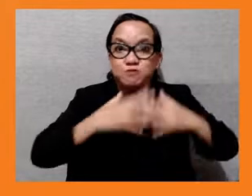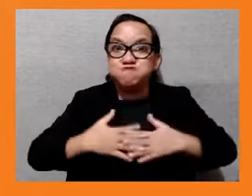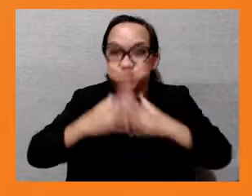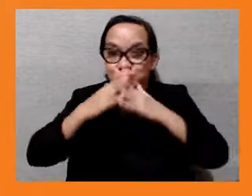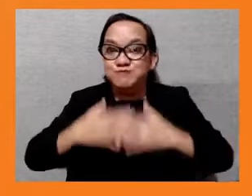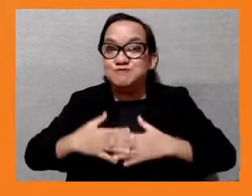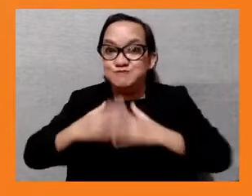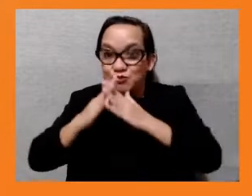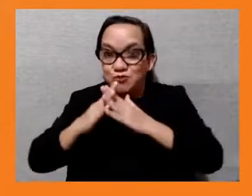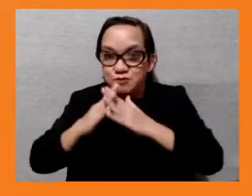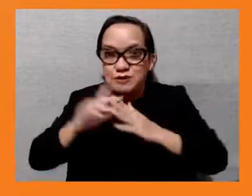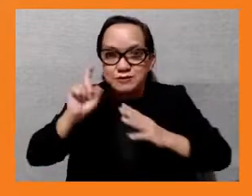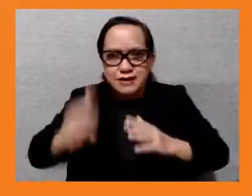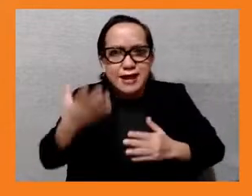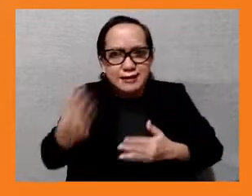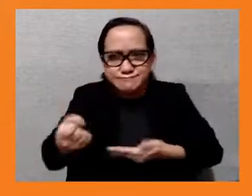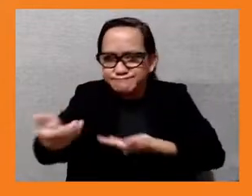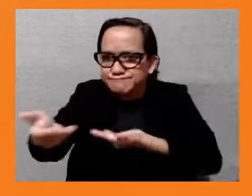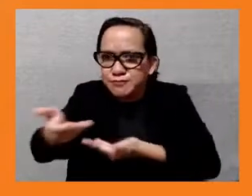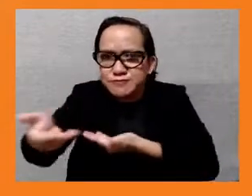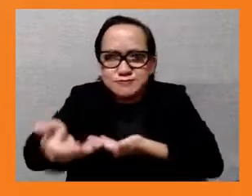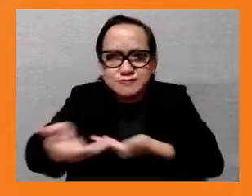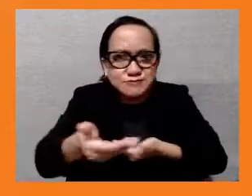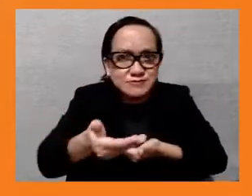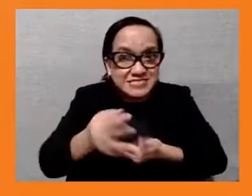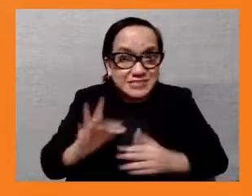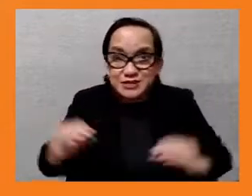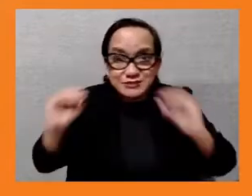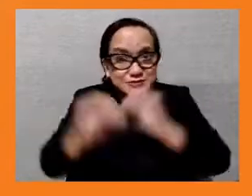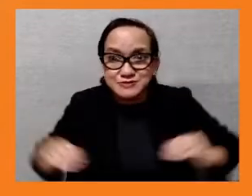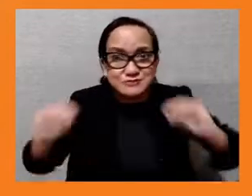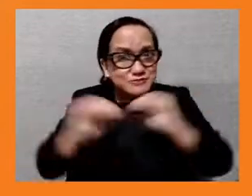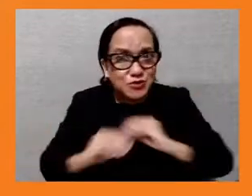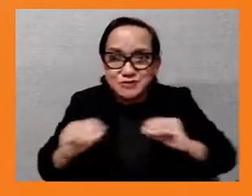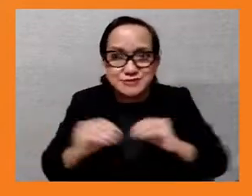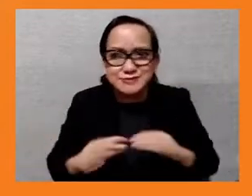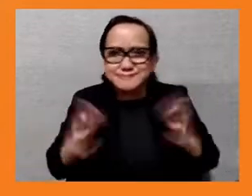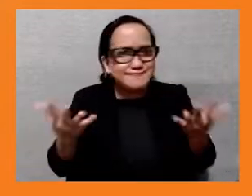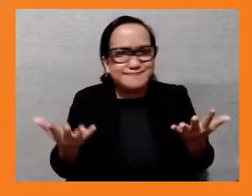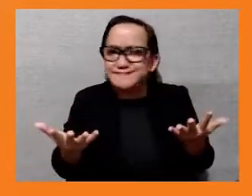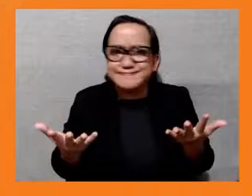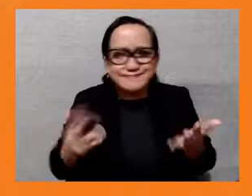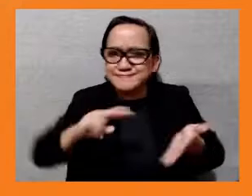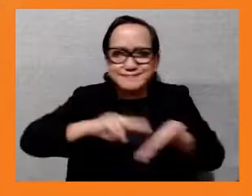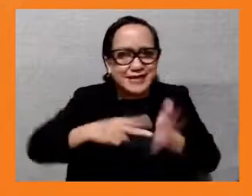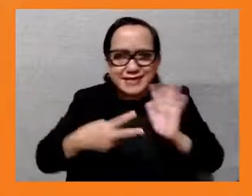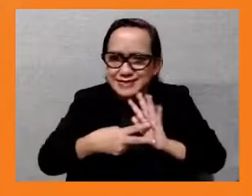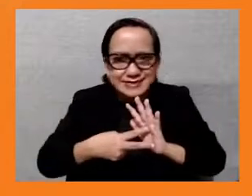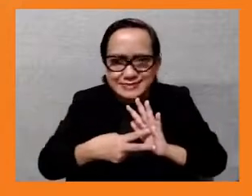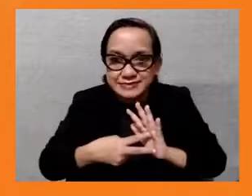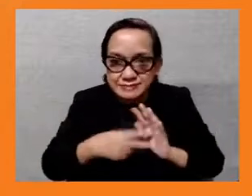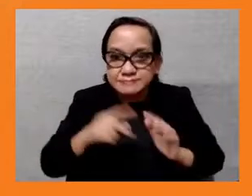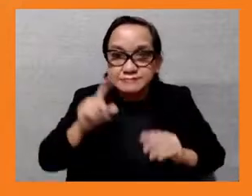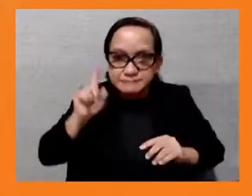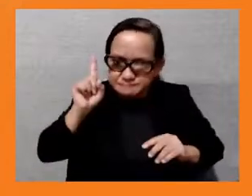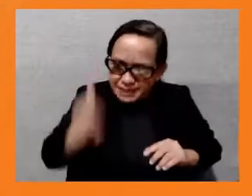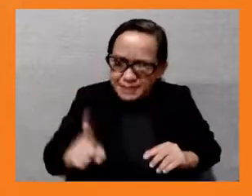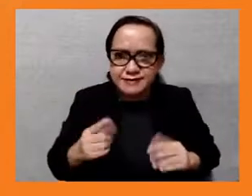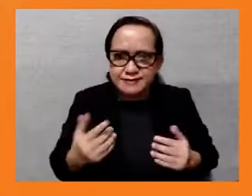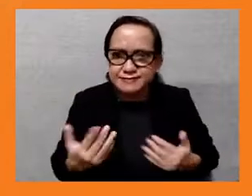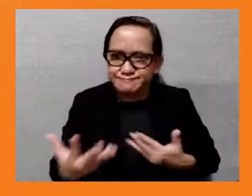agenda for ADB to have stronger and better safeguards. And apart from the policy itself, we also need to